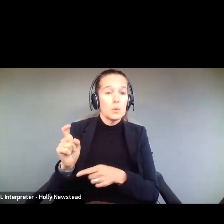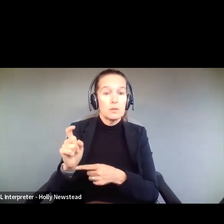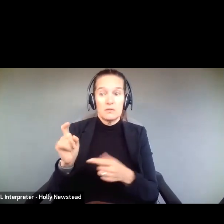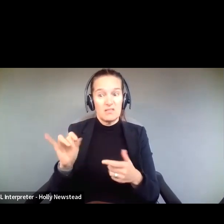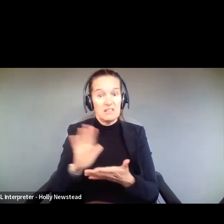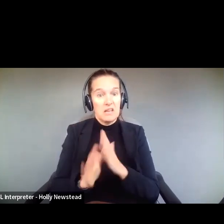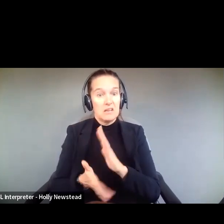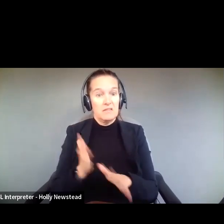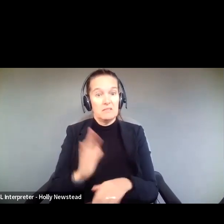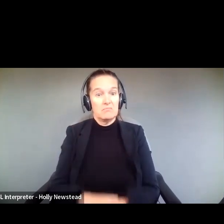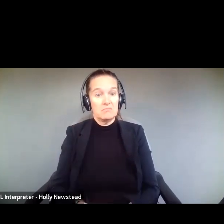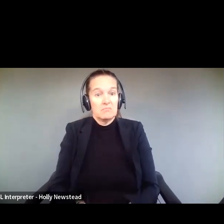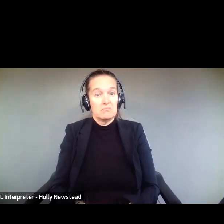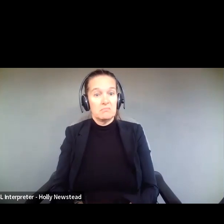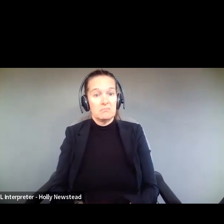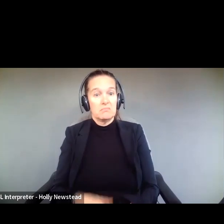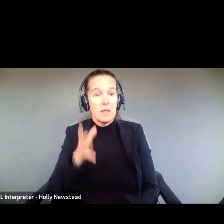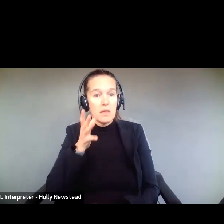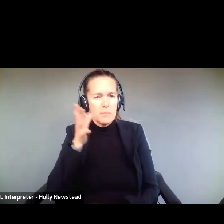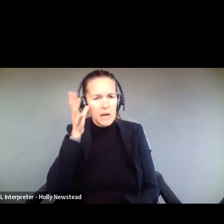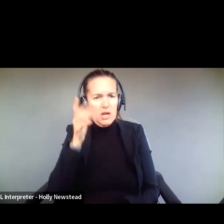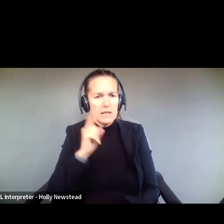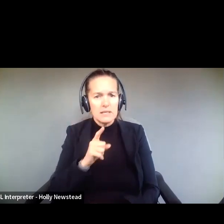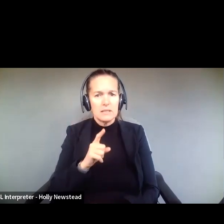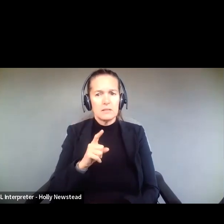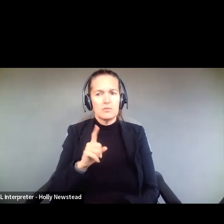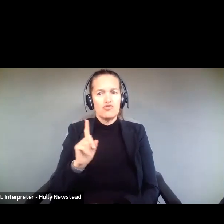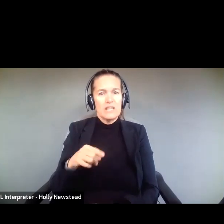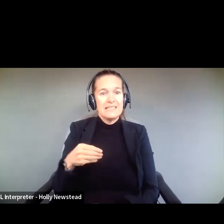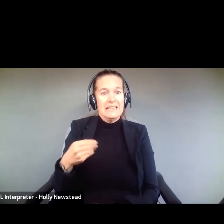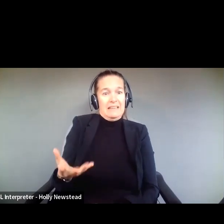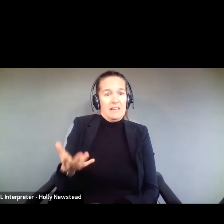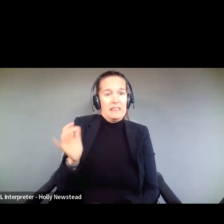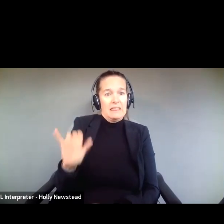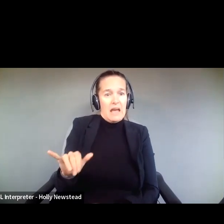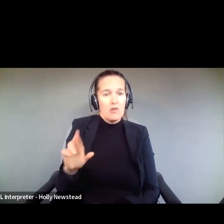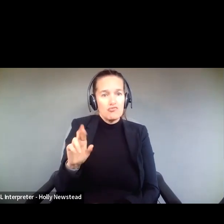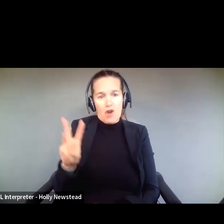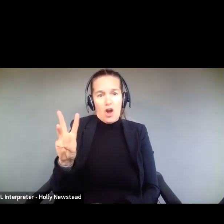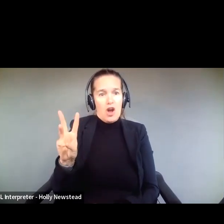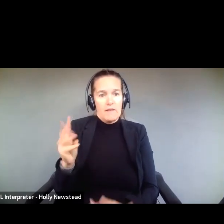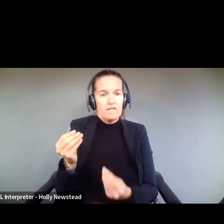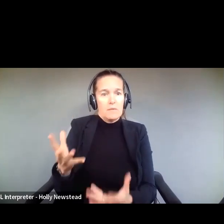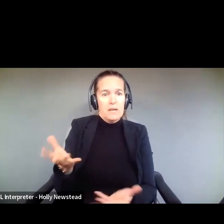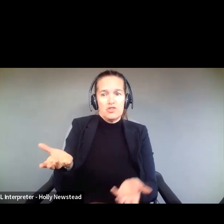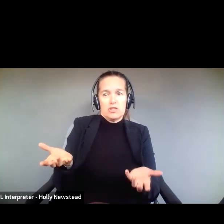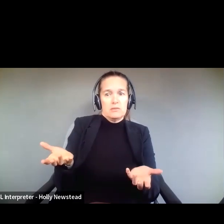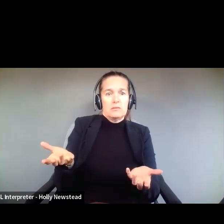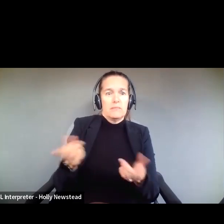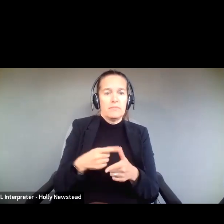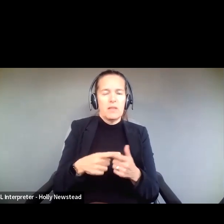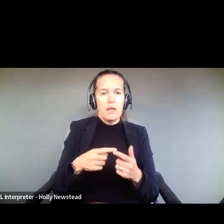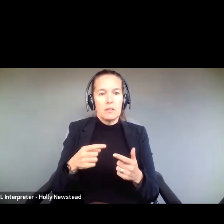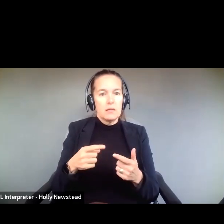it? Is the parent then provided just that raw information and then scrambles